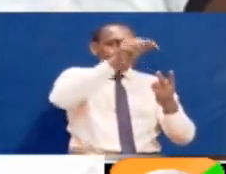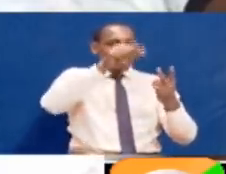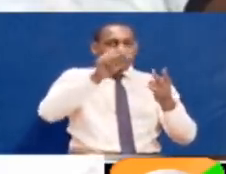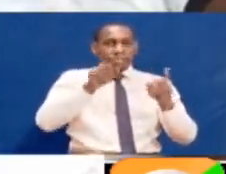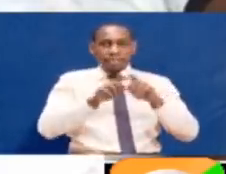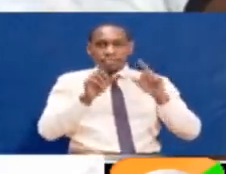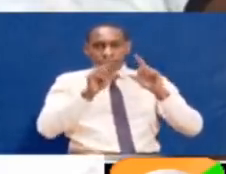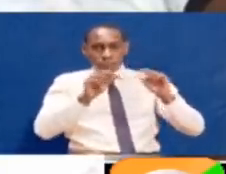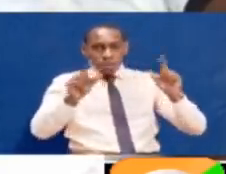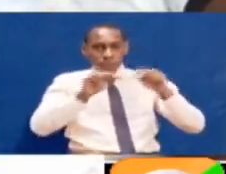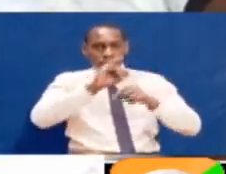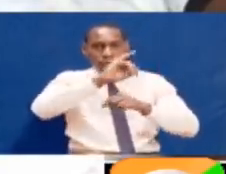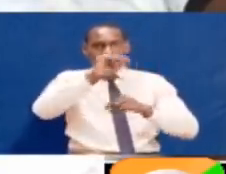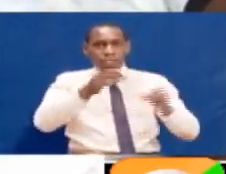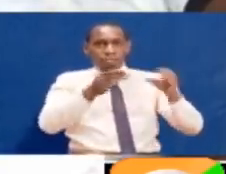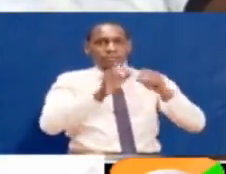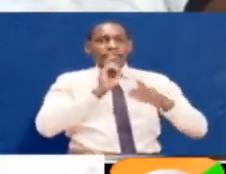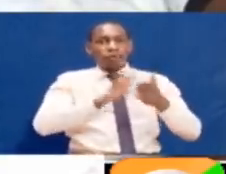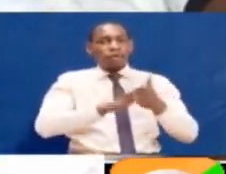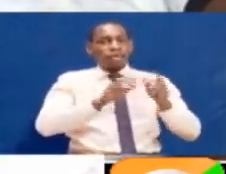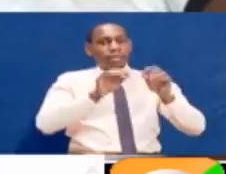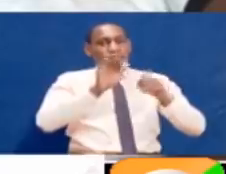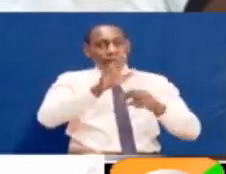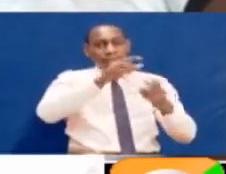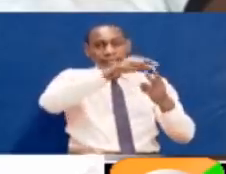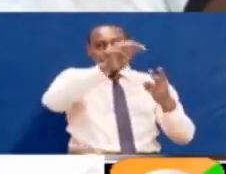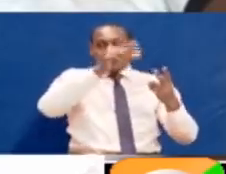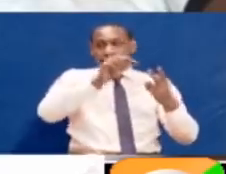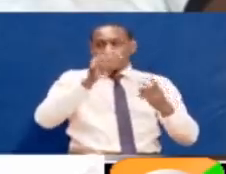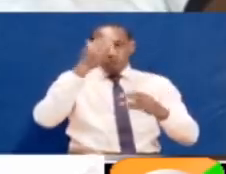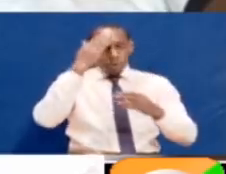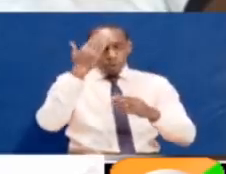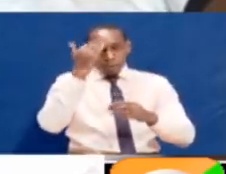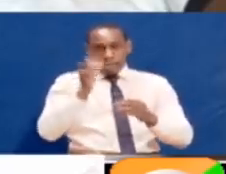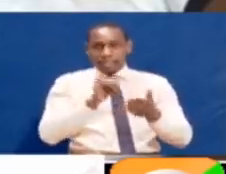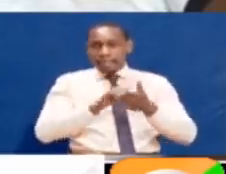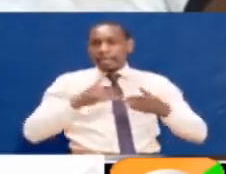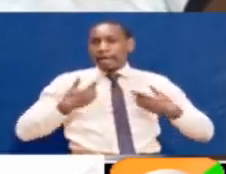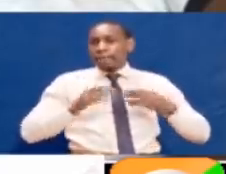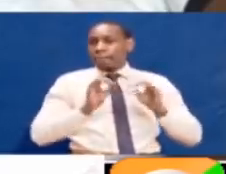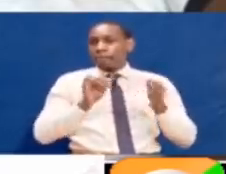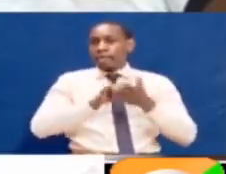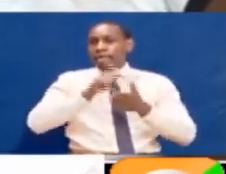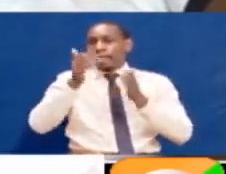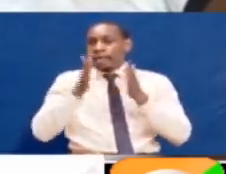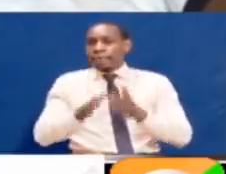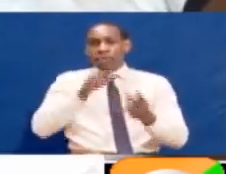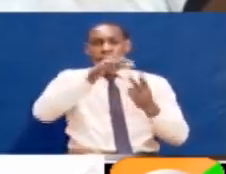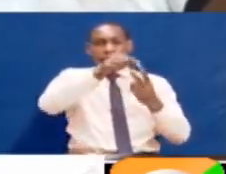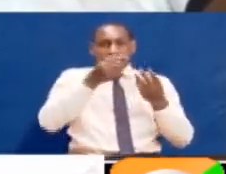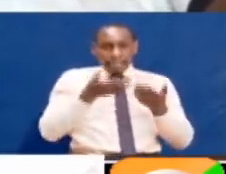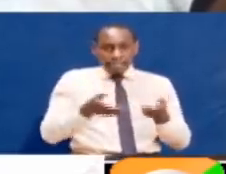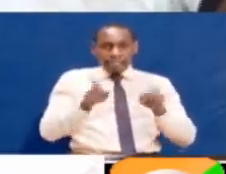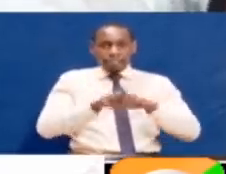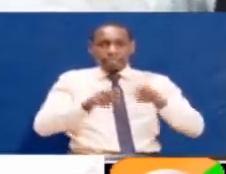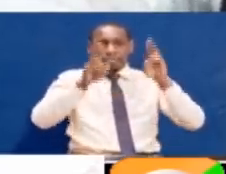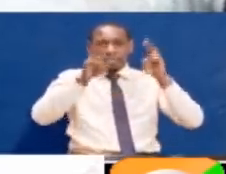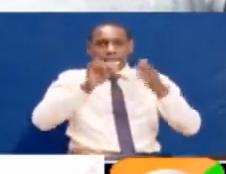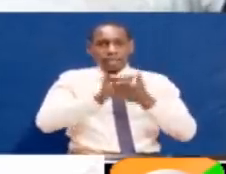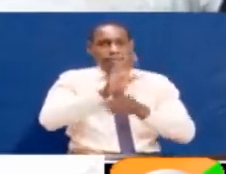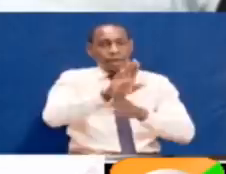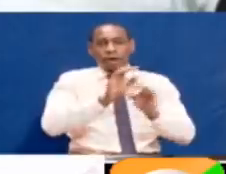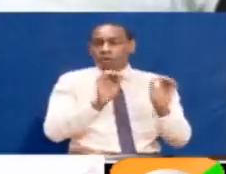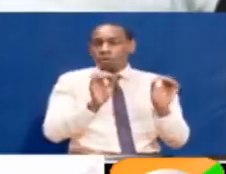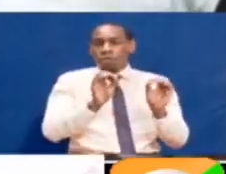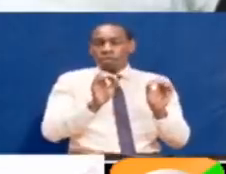fact, sources within Jubilee even tonight say you are selected. They don't understand why you are now unhappy that someone else has been selected, and the issue is that it's not